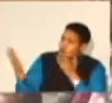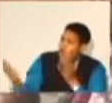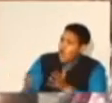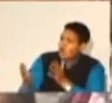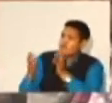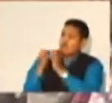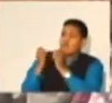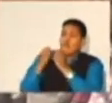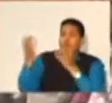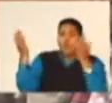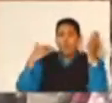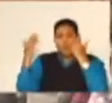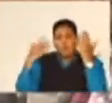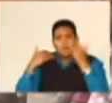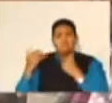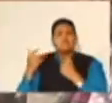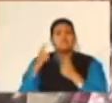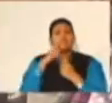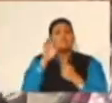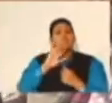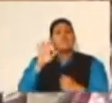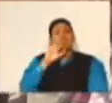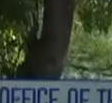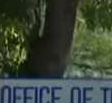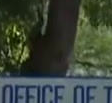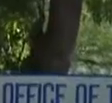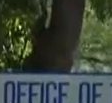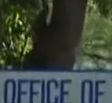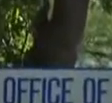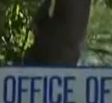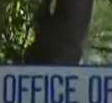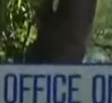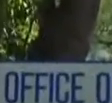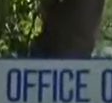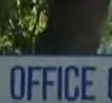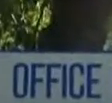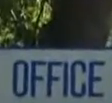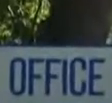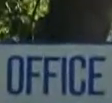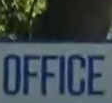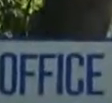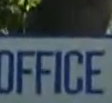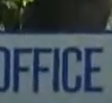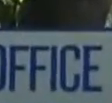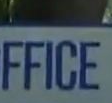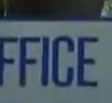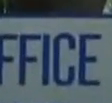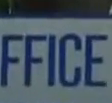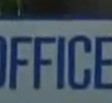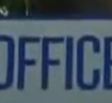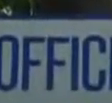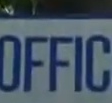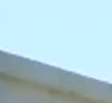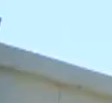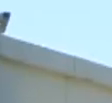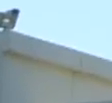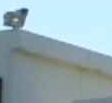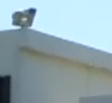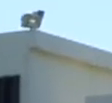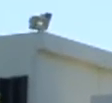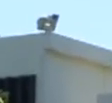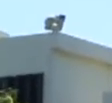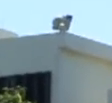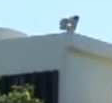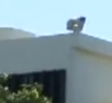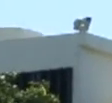presentation in Parliament on Tuesday, an optimistic Holness says the establishment of the new Super Ministry of Economic Growth and Job Creation will lead the